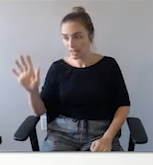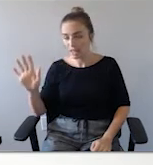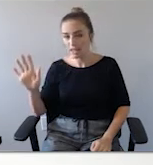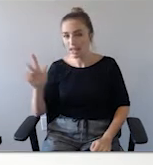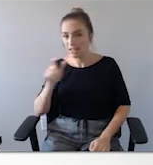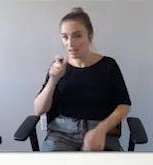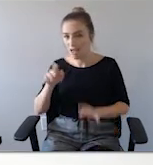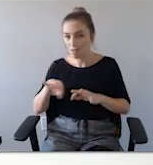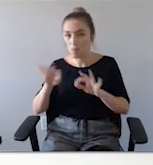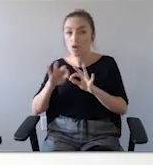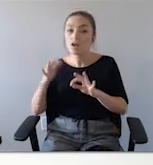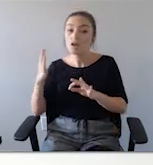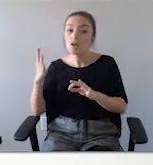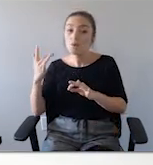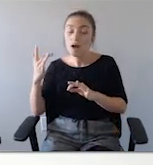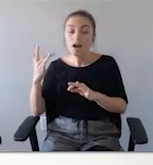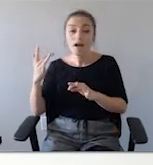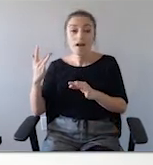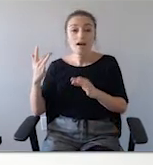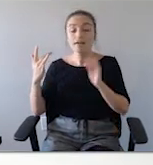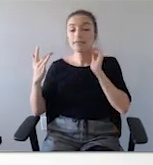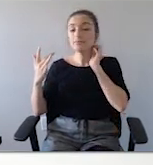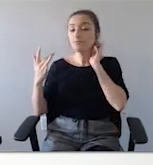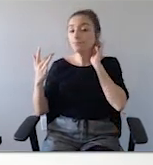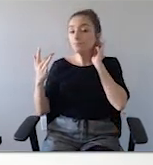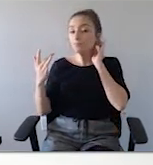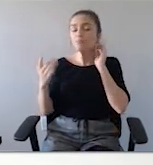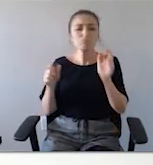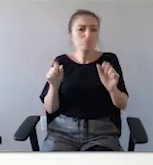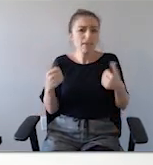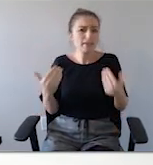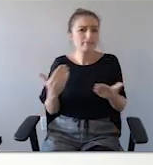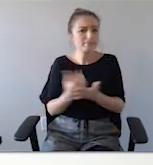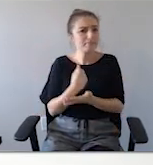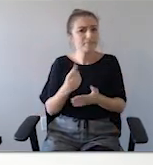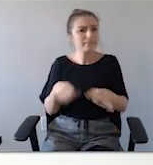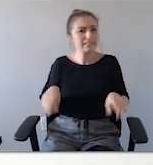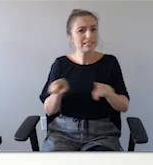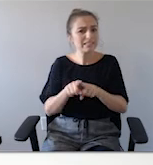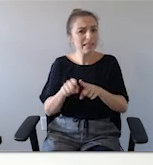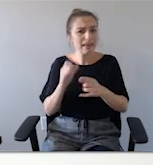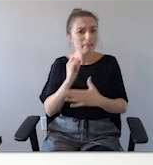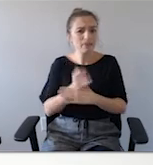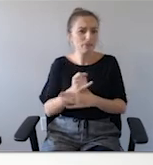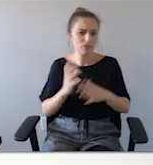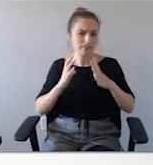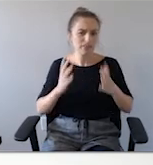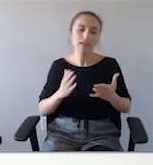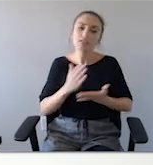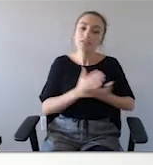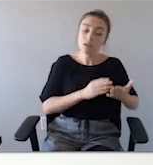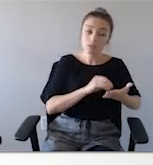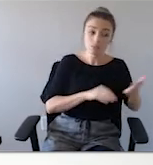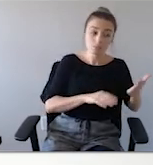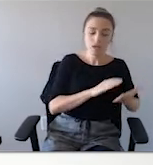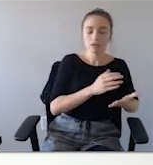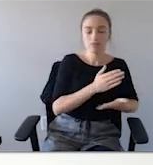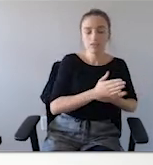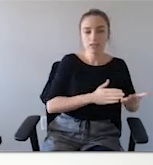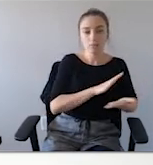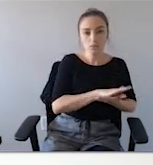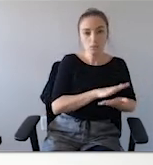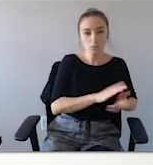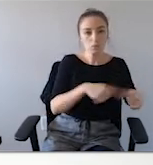irrelevant because they could do the same interventions if they want. I do come across some schools where I actually like their